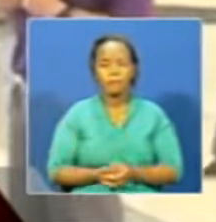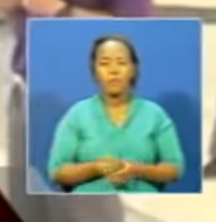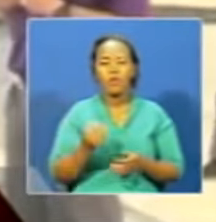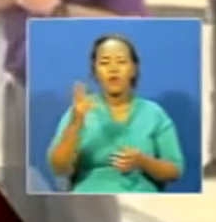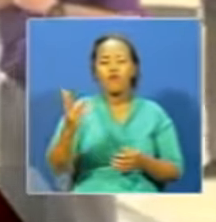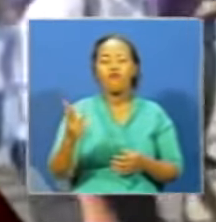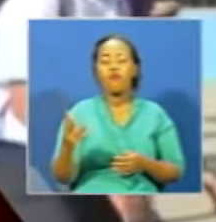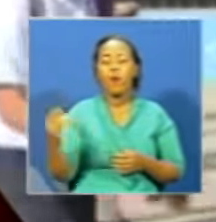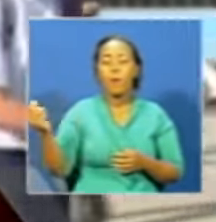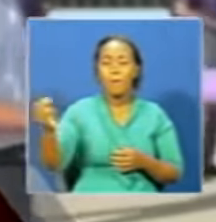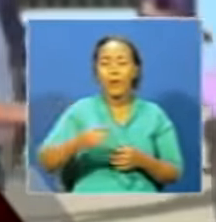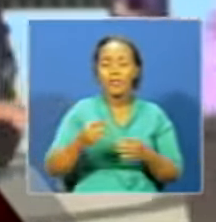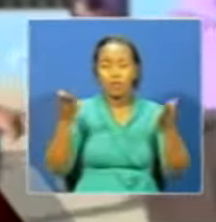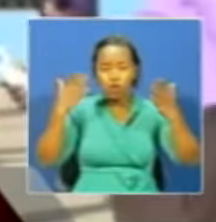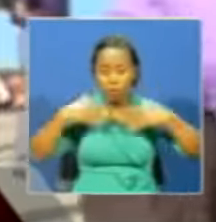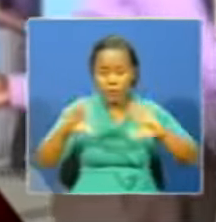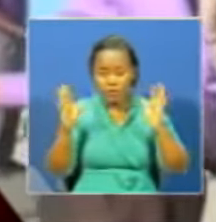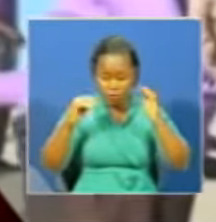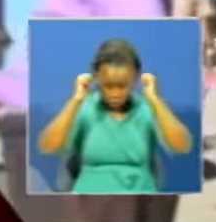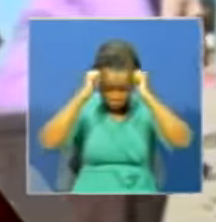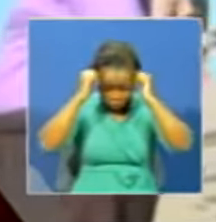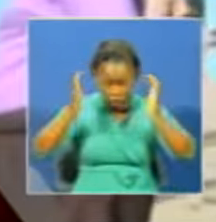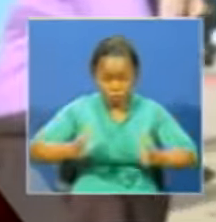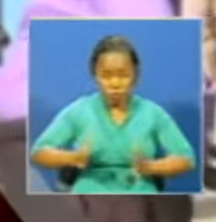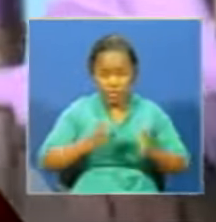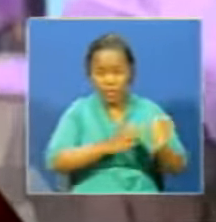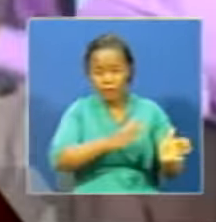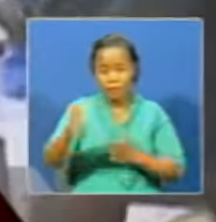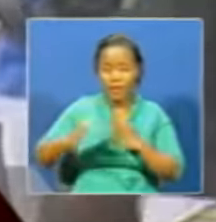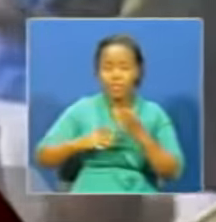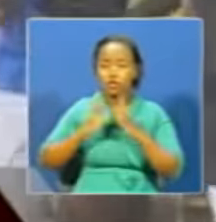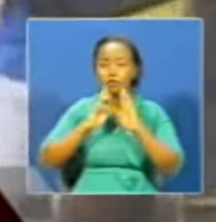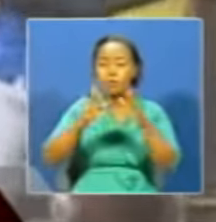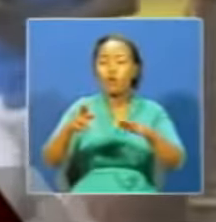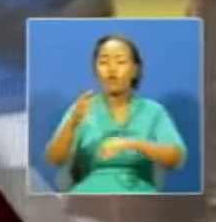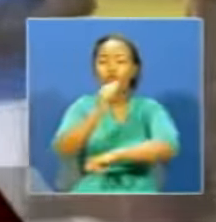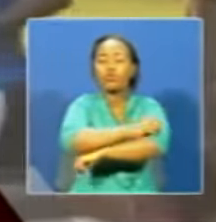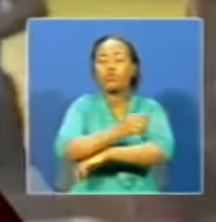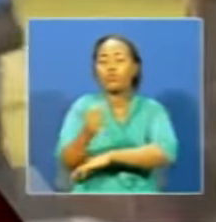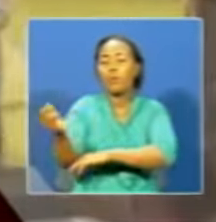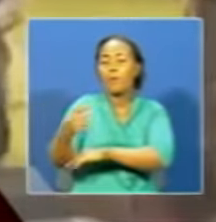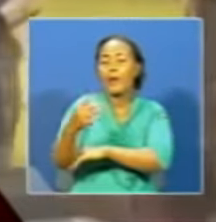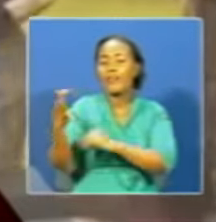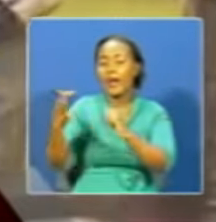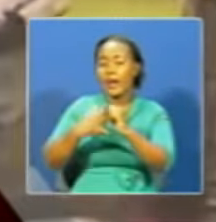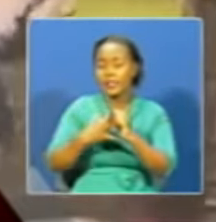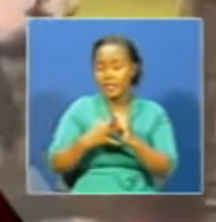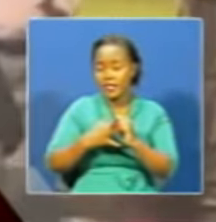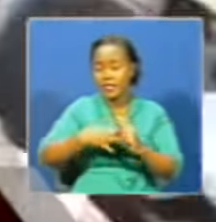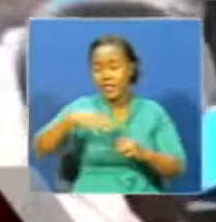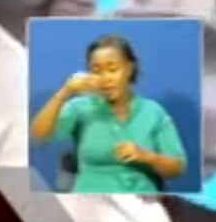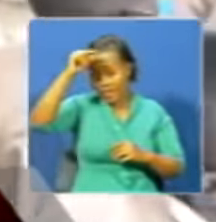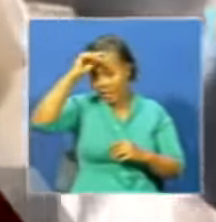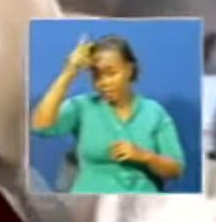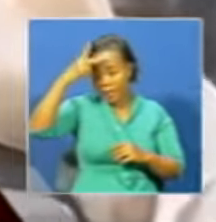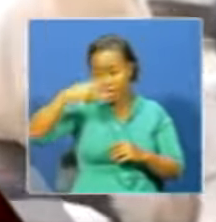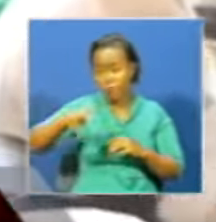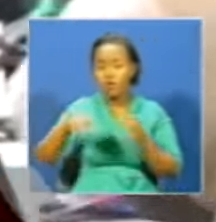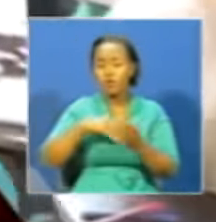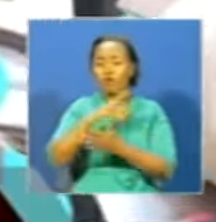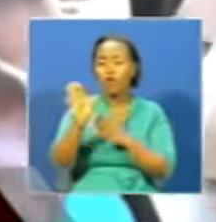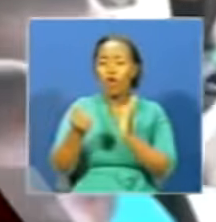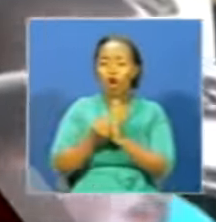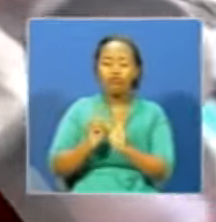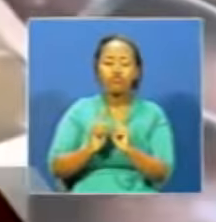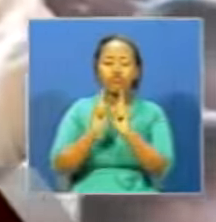and students expected to report to the schools in August, the government's 100% transition policy will come in handy for bright but needy